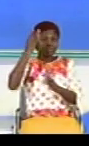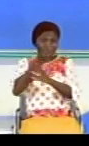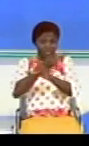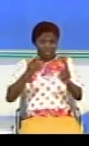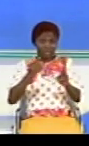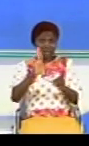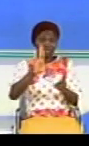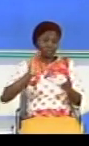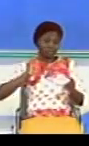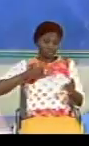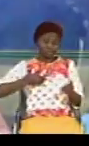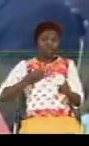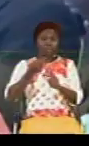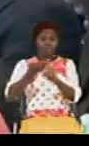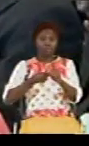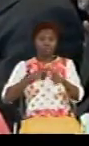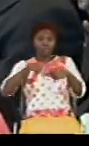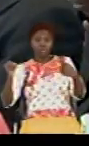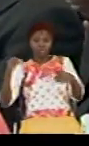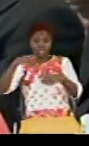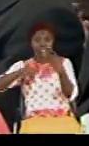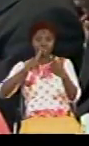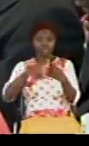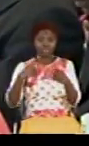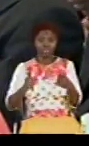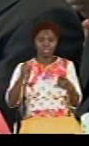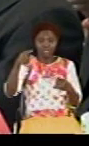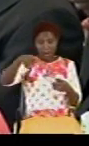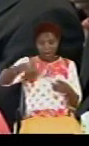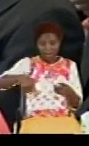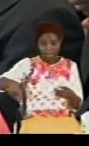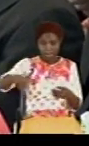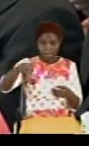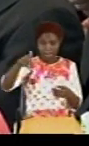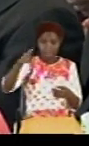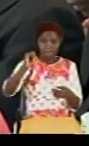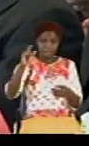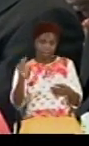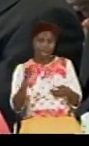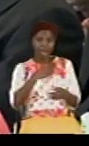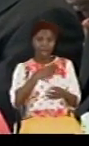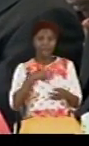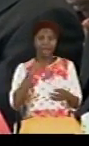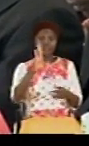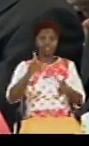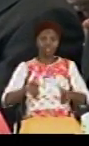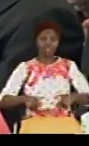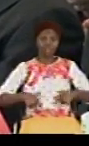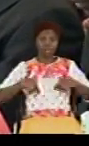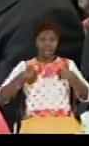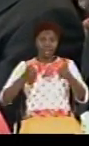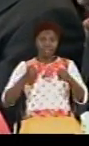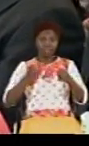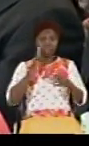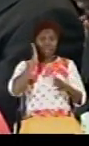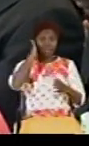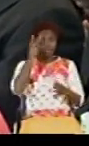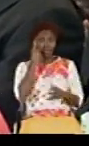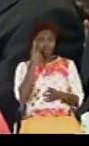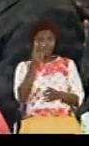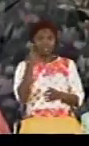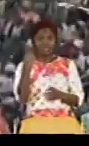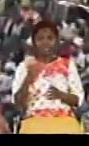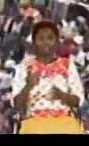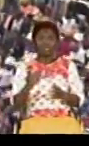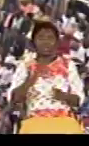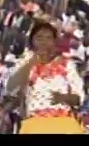going into the pit. And your life shall see the light.